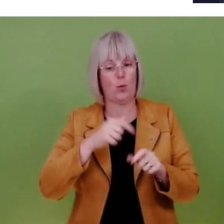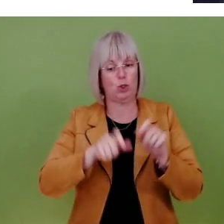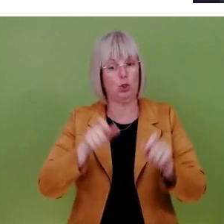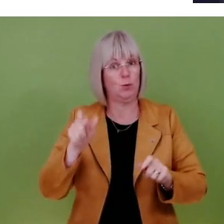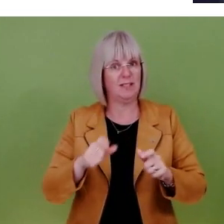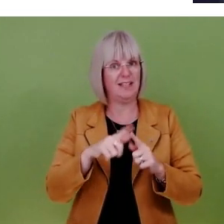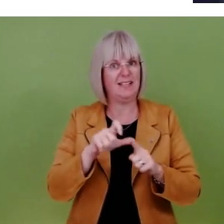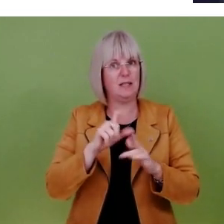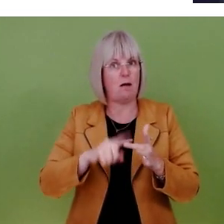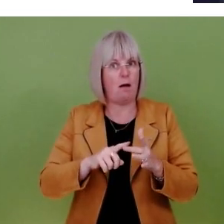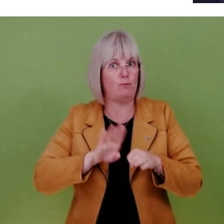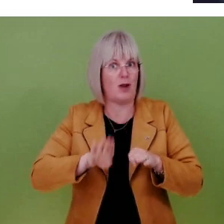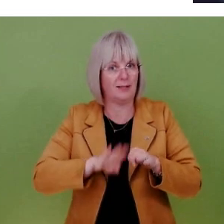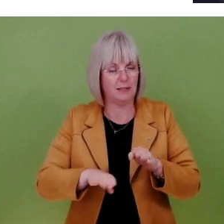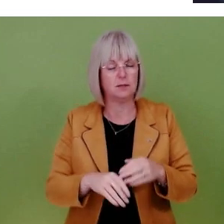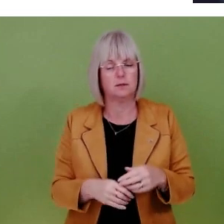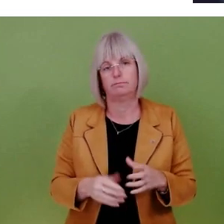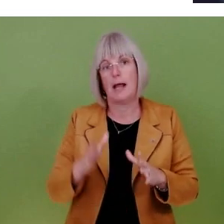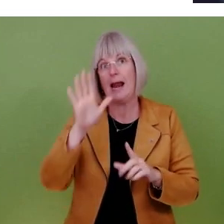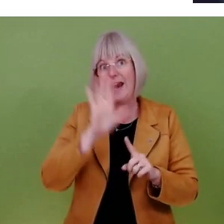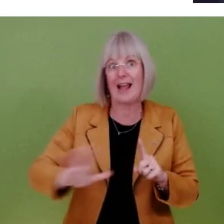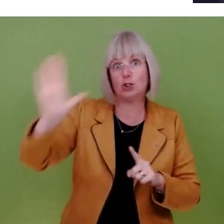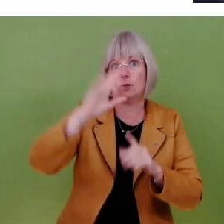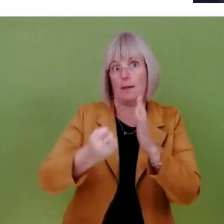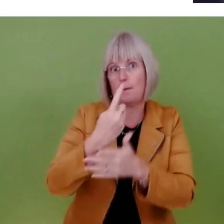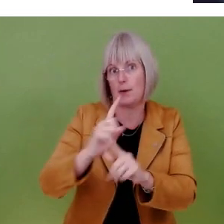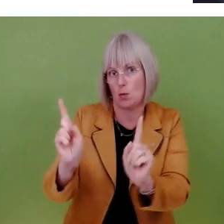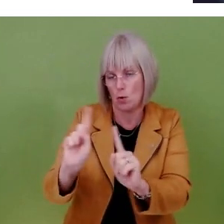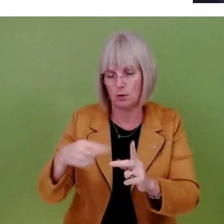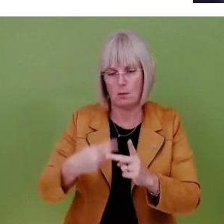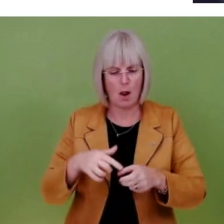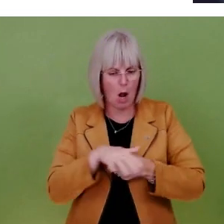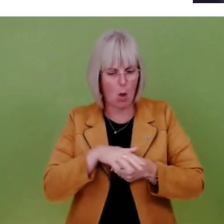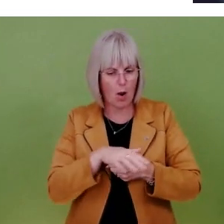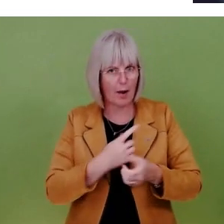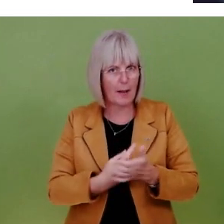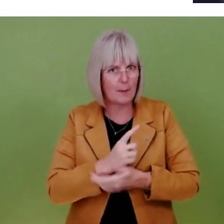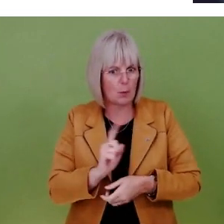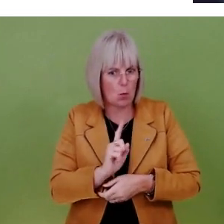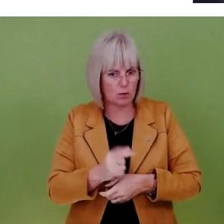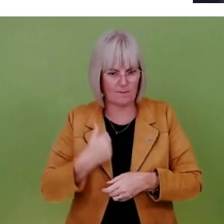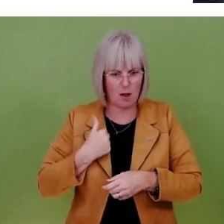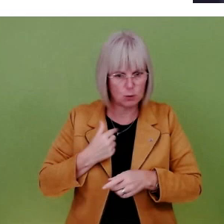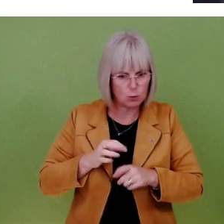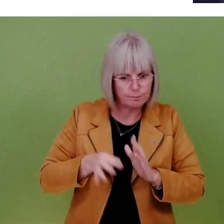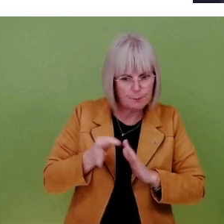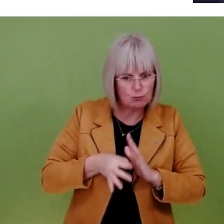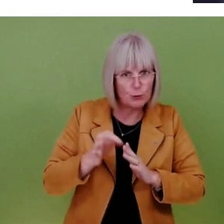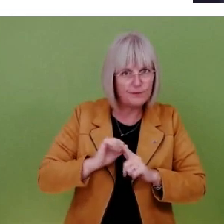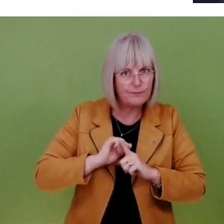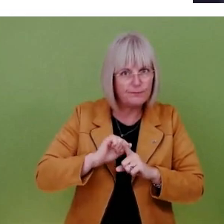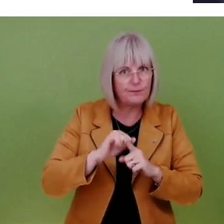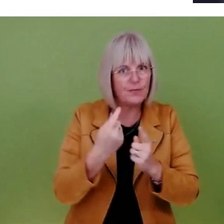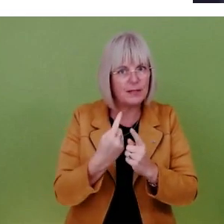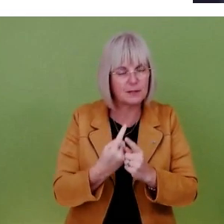happening nationally and what we're doing locally as well to try and improve things. And I'll have a think about the main barriers from our point of view